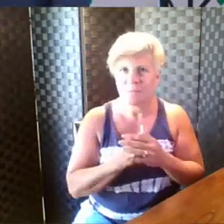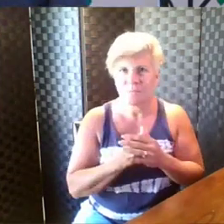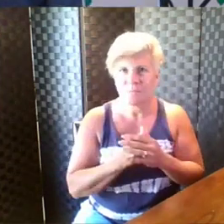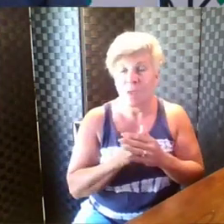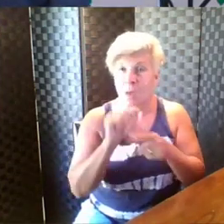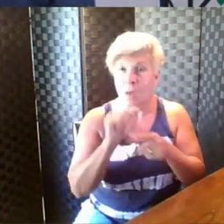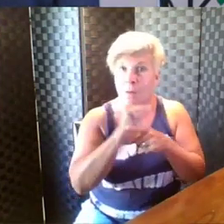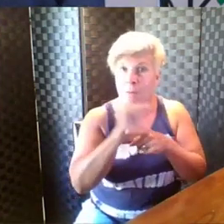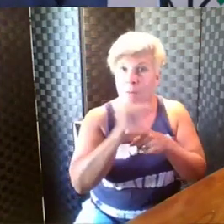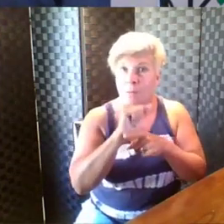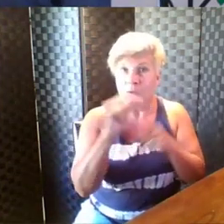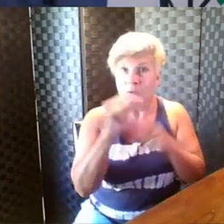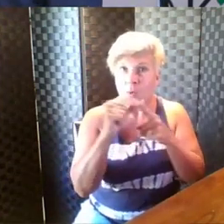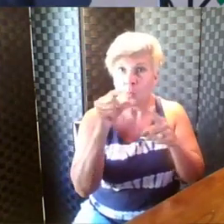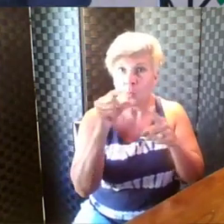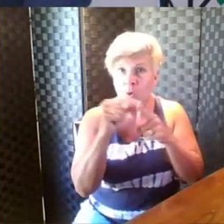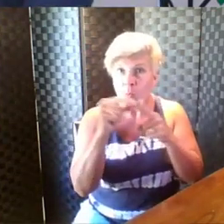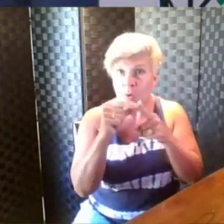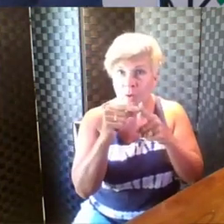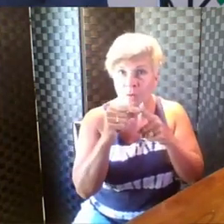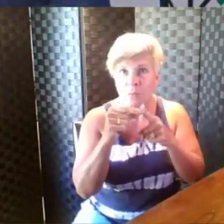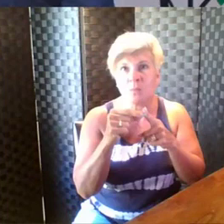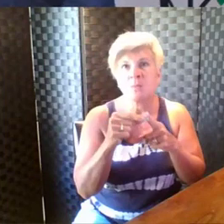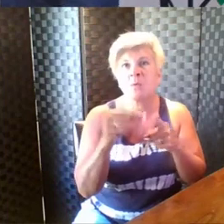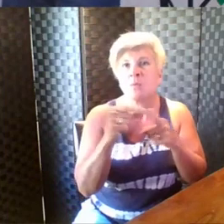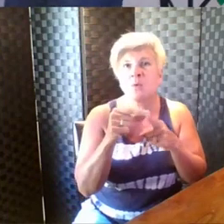Let's practice some word work with homophones.